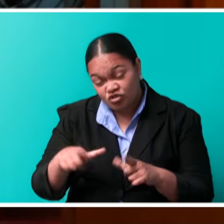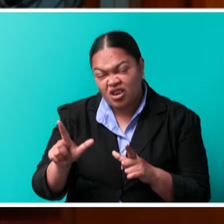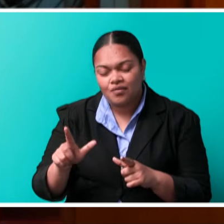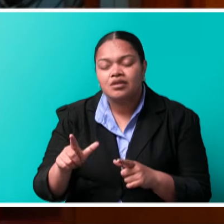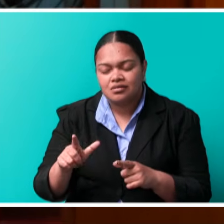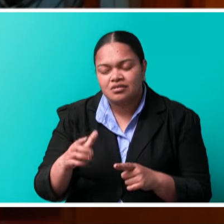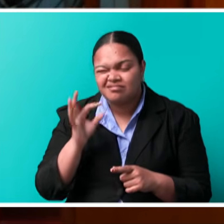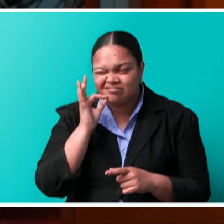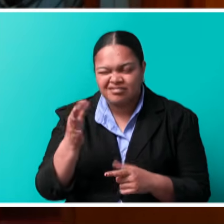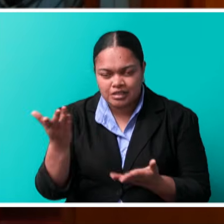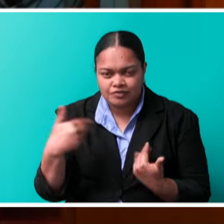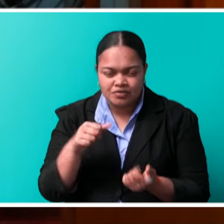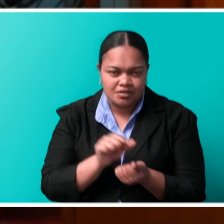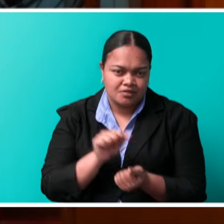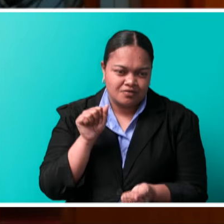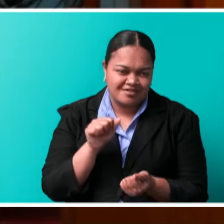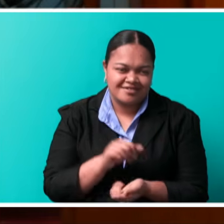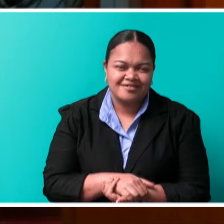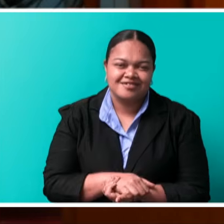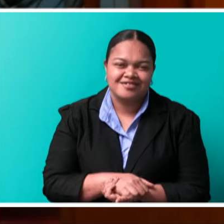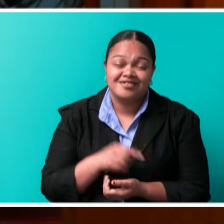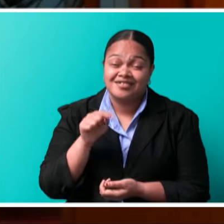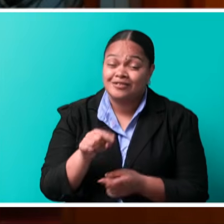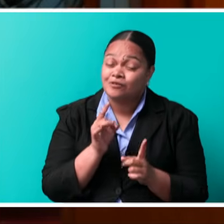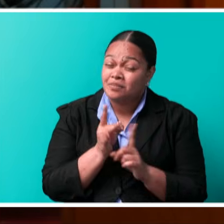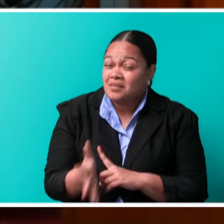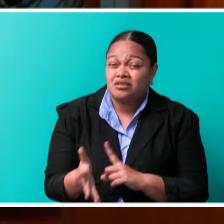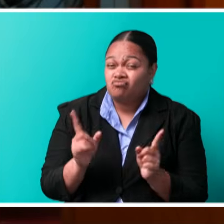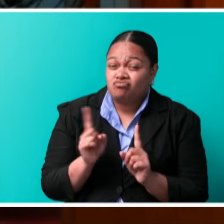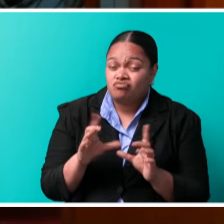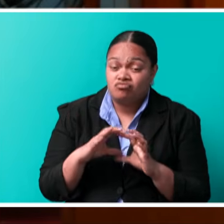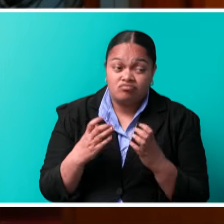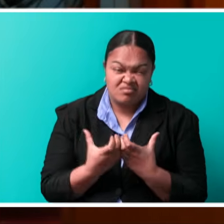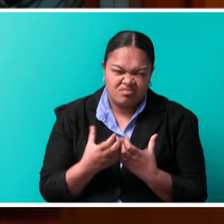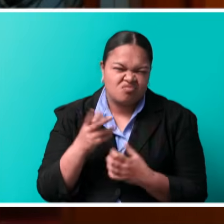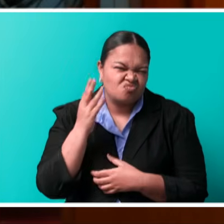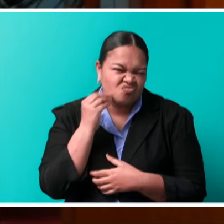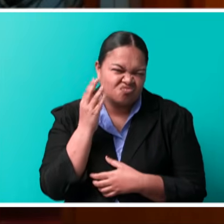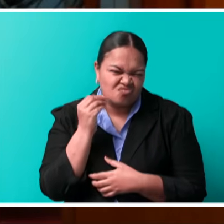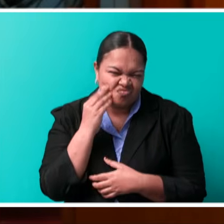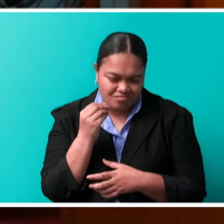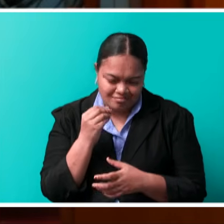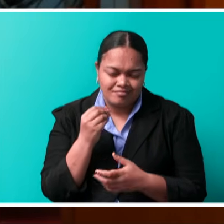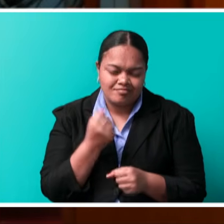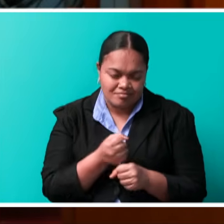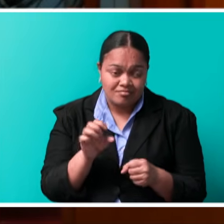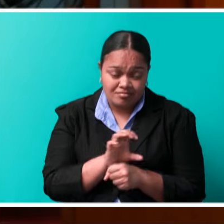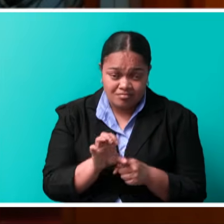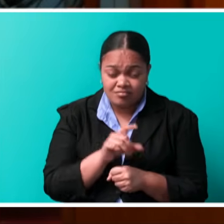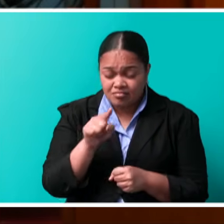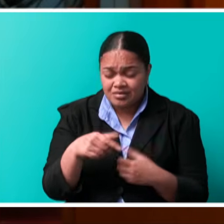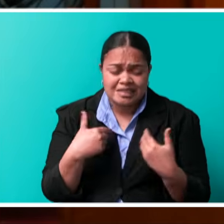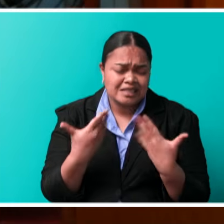Mr. Speaker, sir, this special committee on the sugar industry toured the West, and the tour